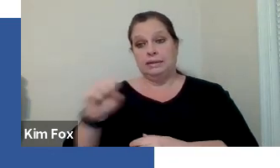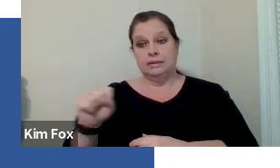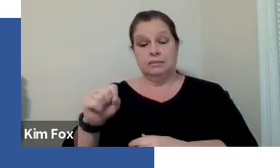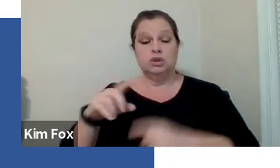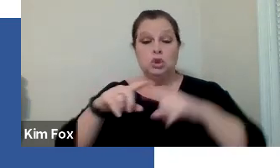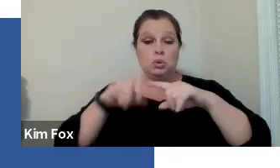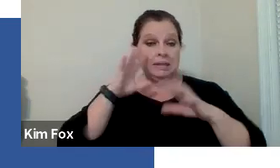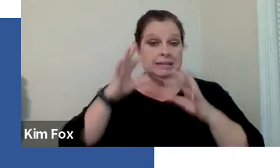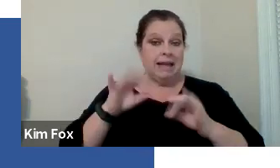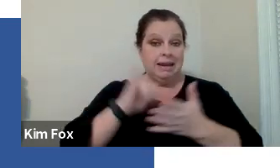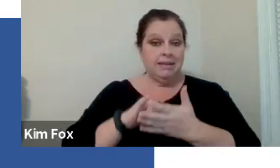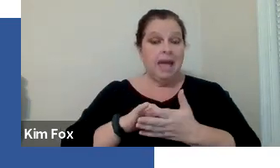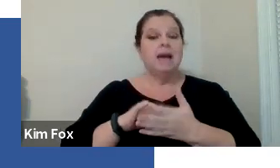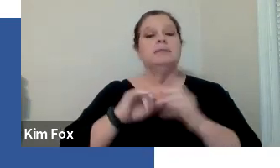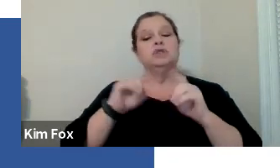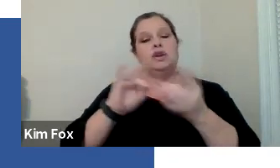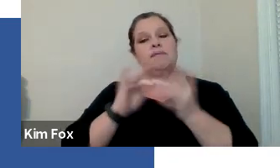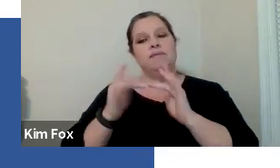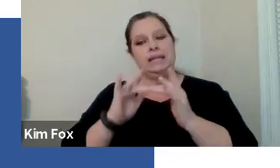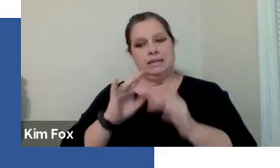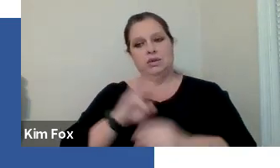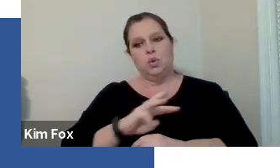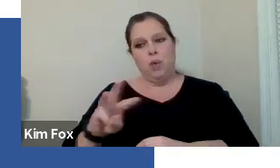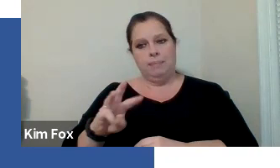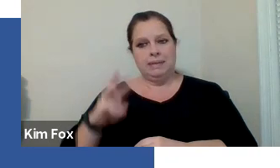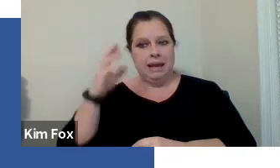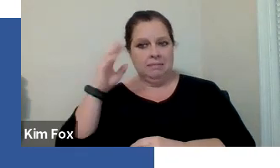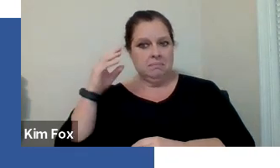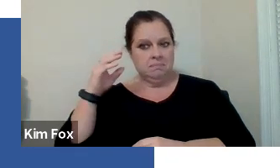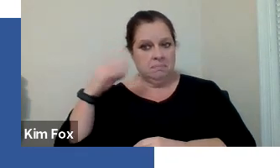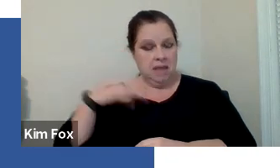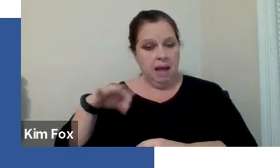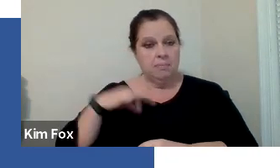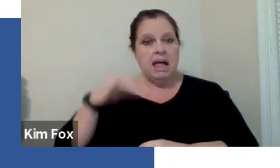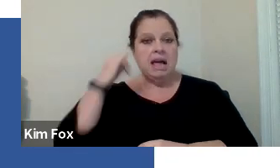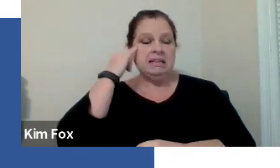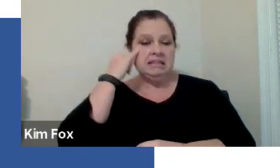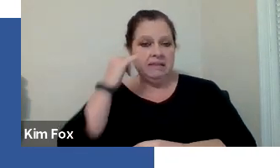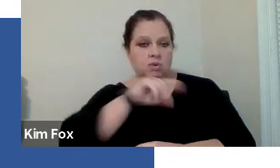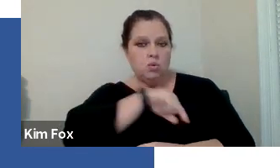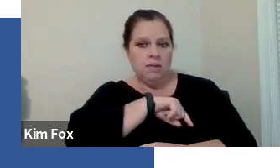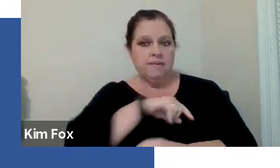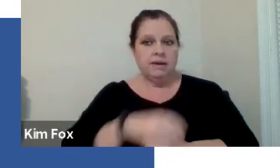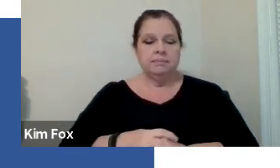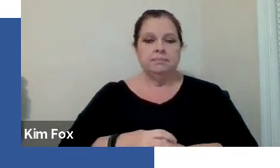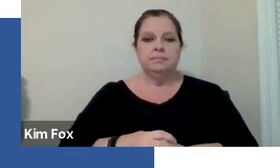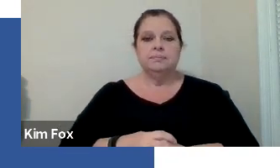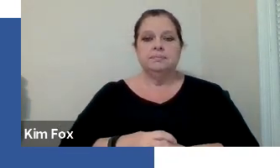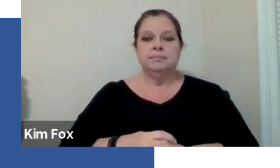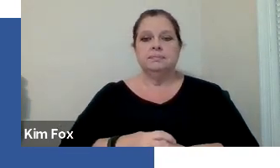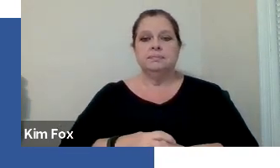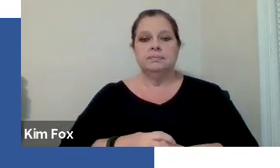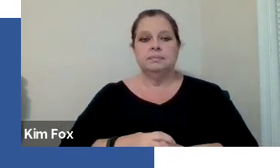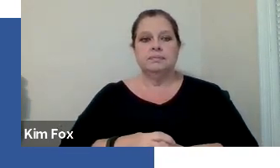eligibility, I would visit their website and then see if you apply and are eligible. The